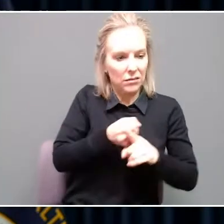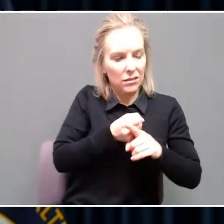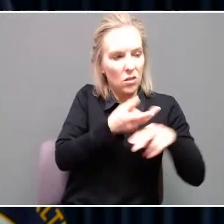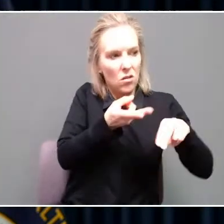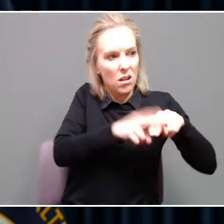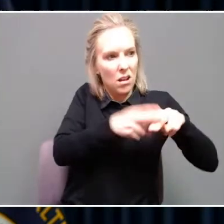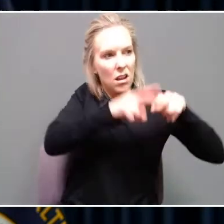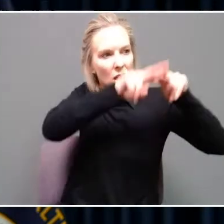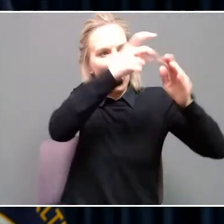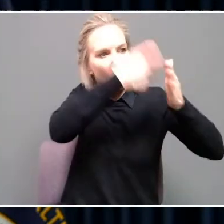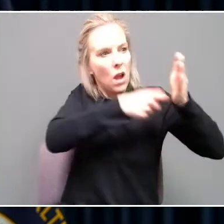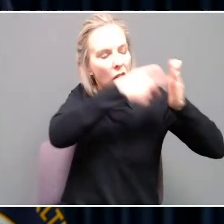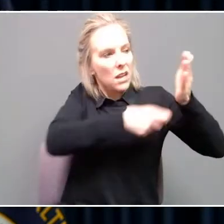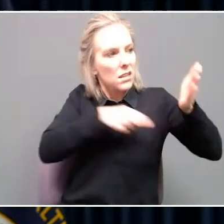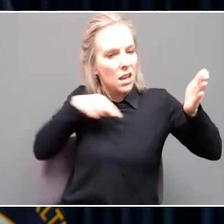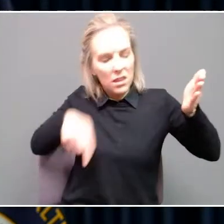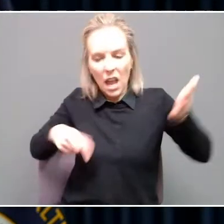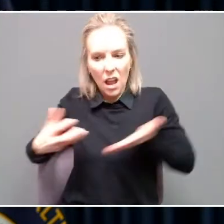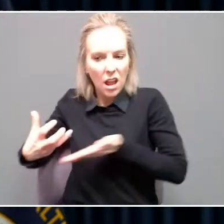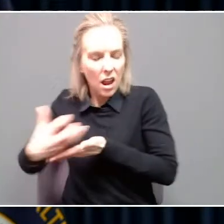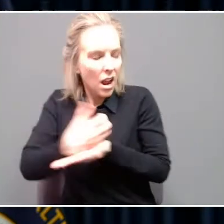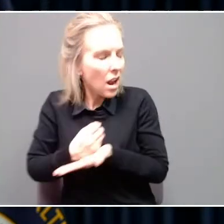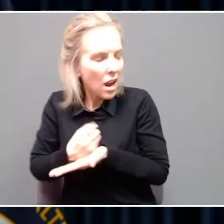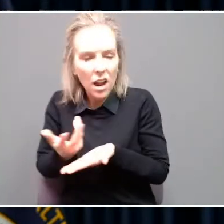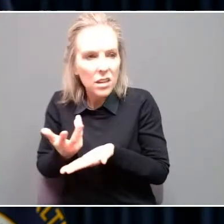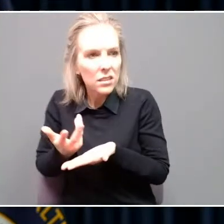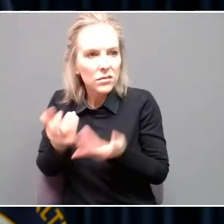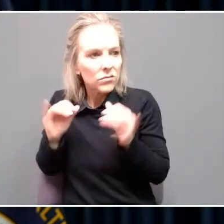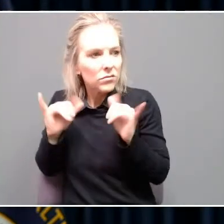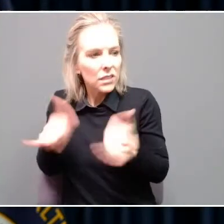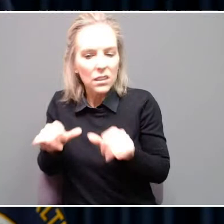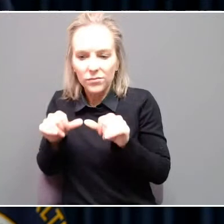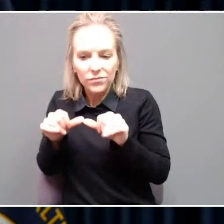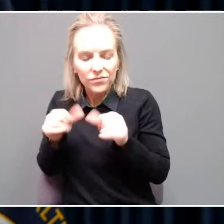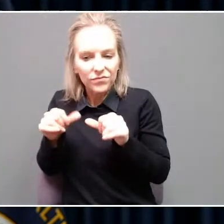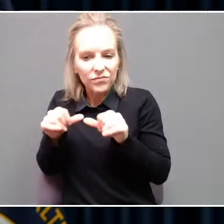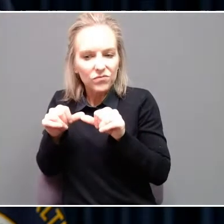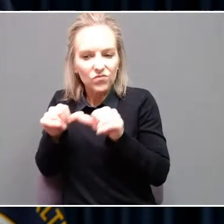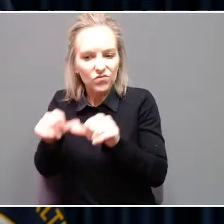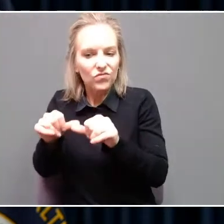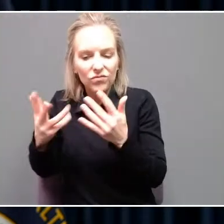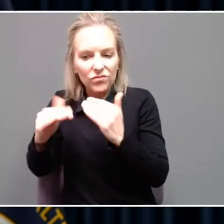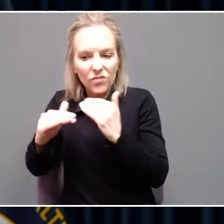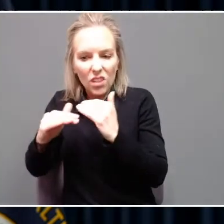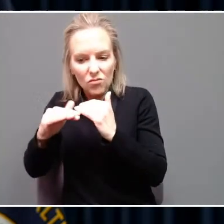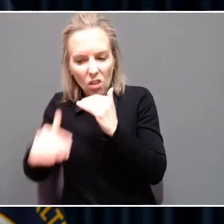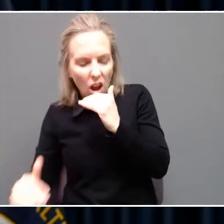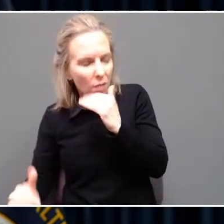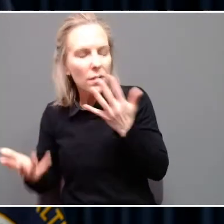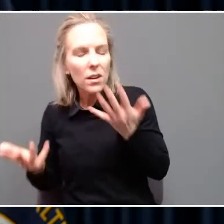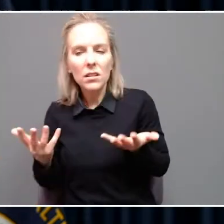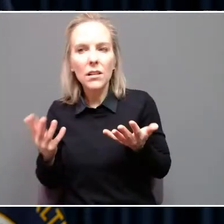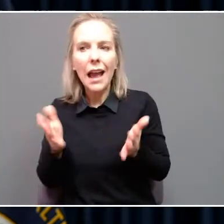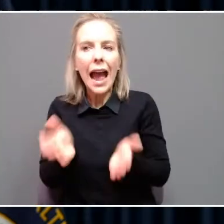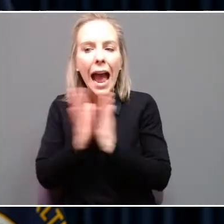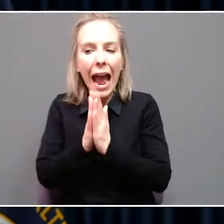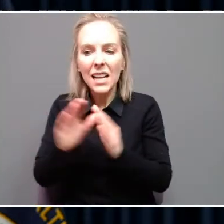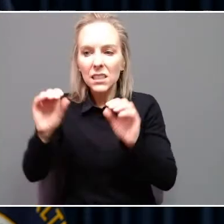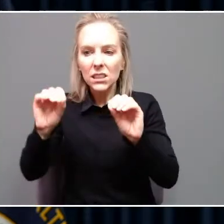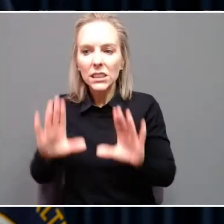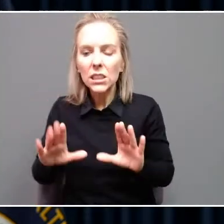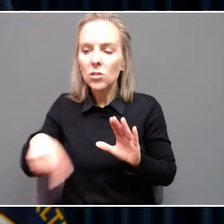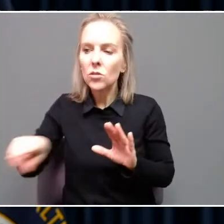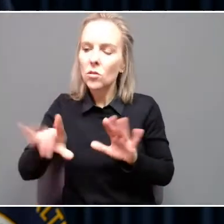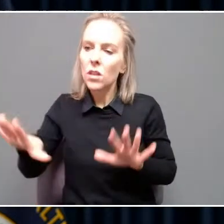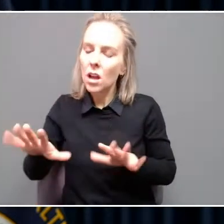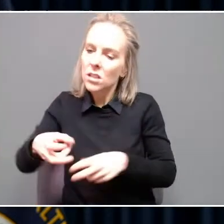for inflation, earnings overall have dropped. That means we're asking our teachers to do a tougher job